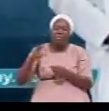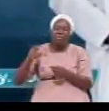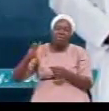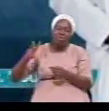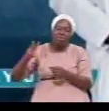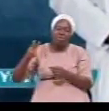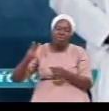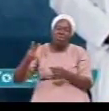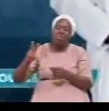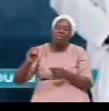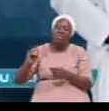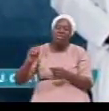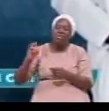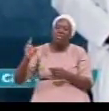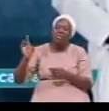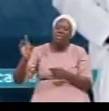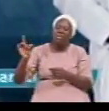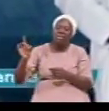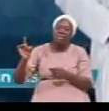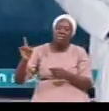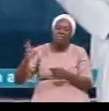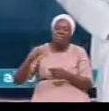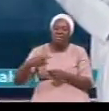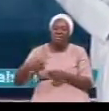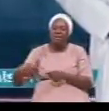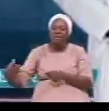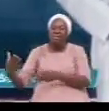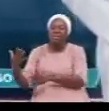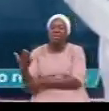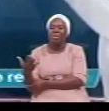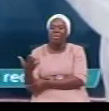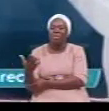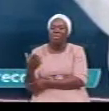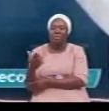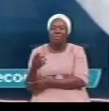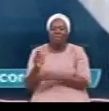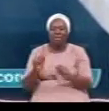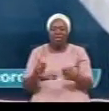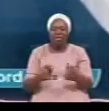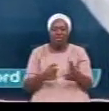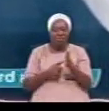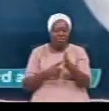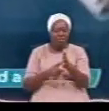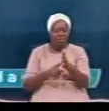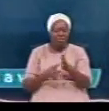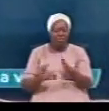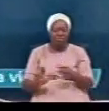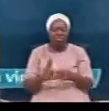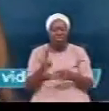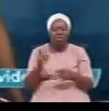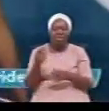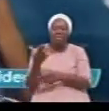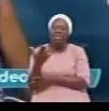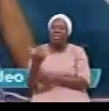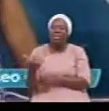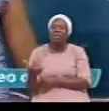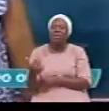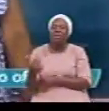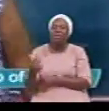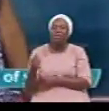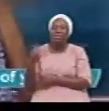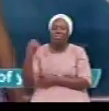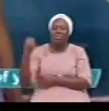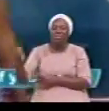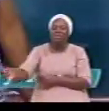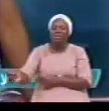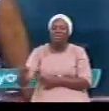right hand or the left hand? The right hand. Now, can we see you use demonstrate if you can use the hand now? Hallelujah.